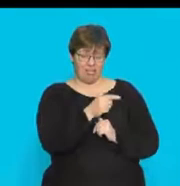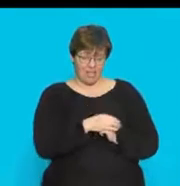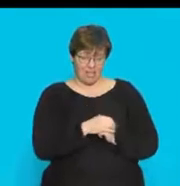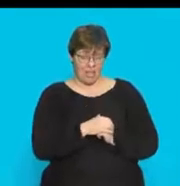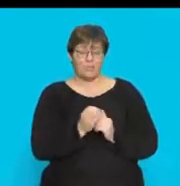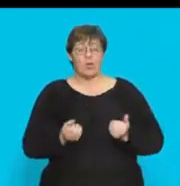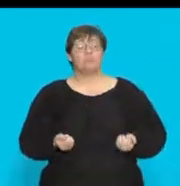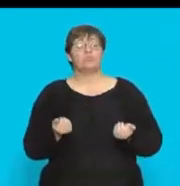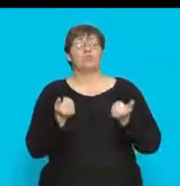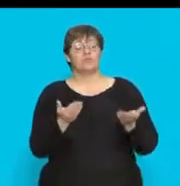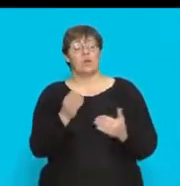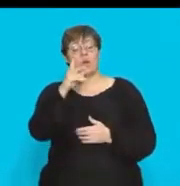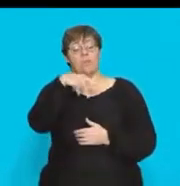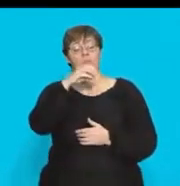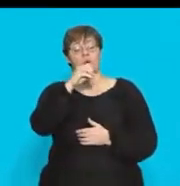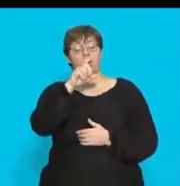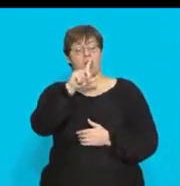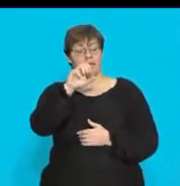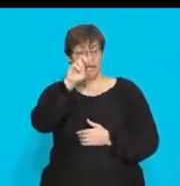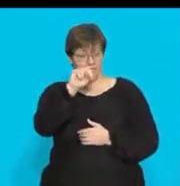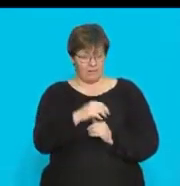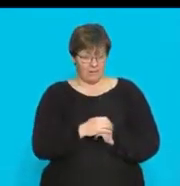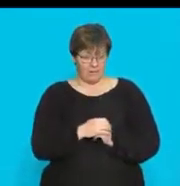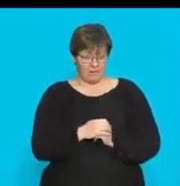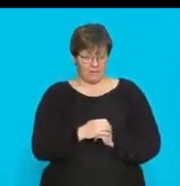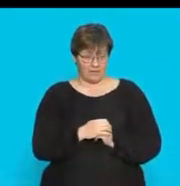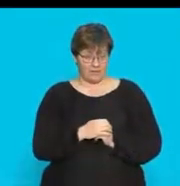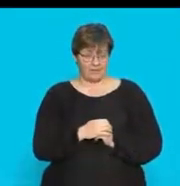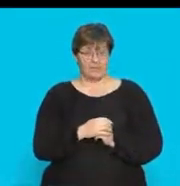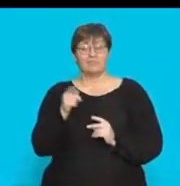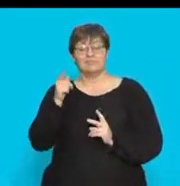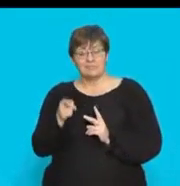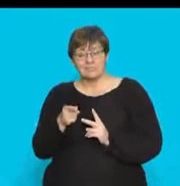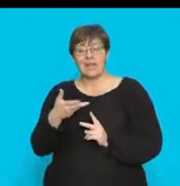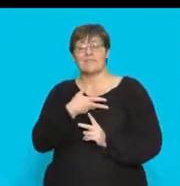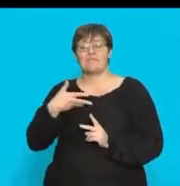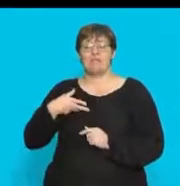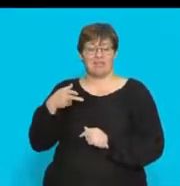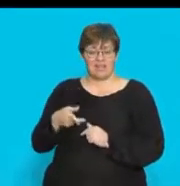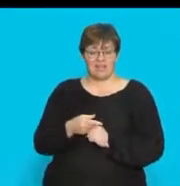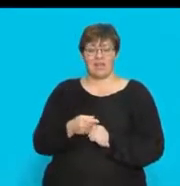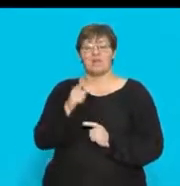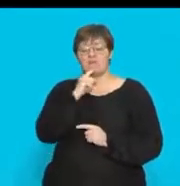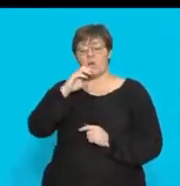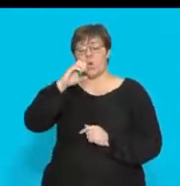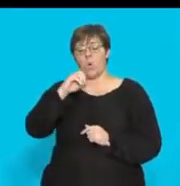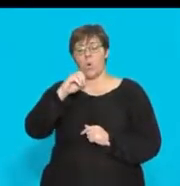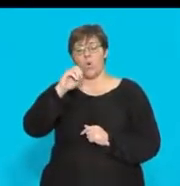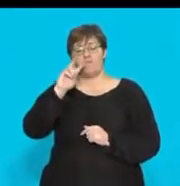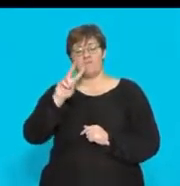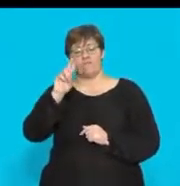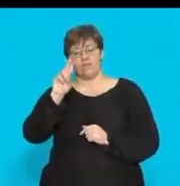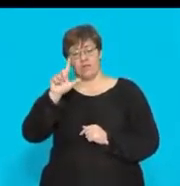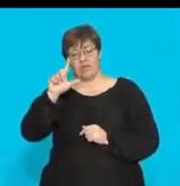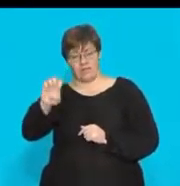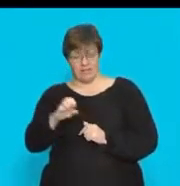to produce pollen. It's the anther. This is the female, and this is the ovule. All